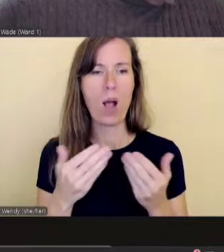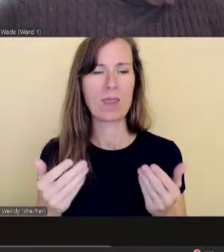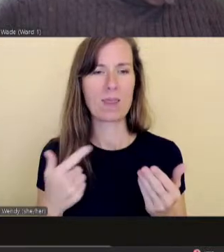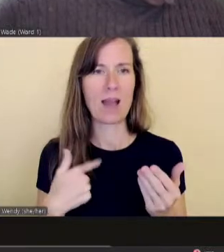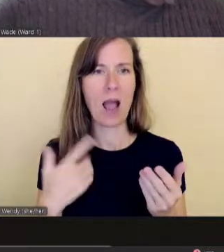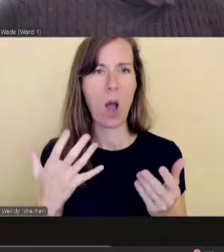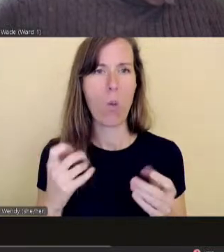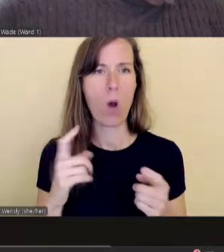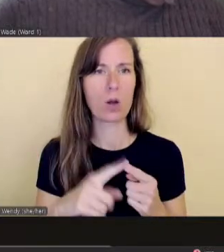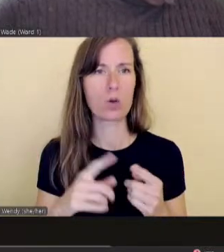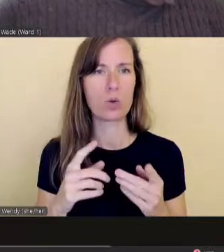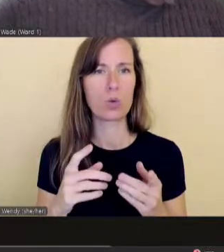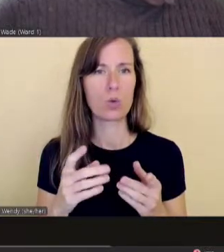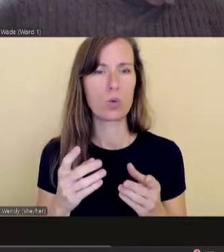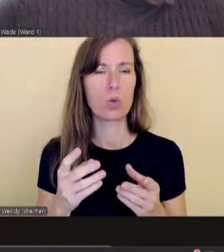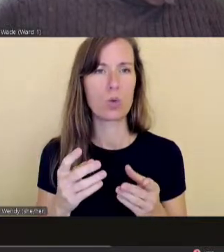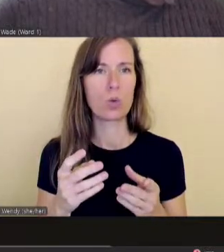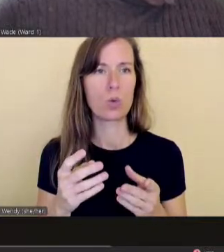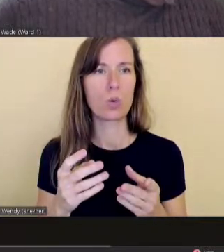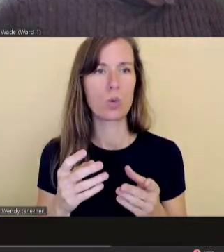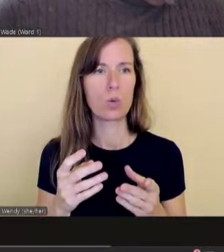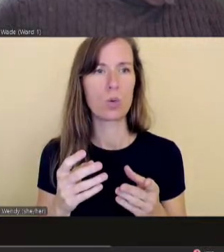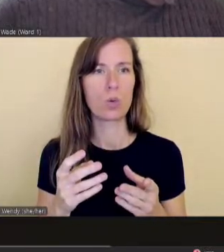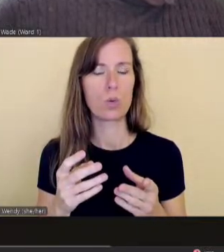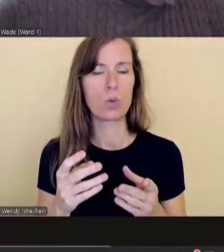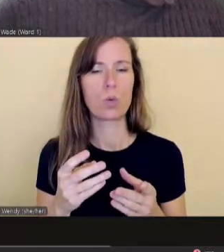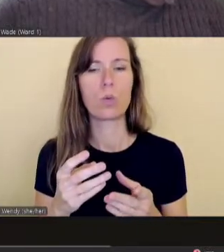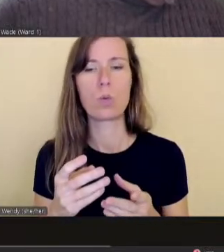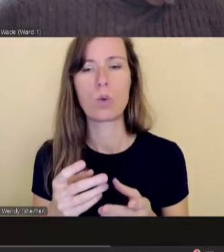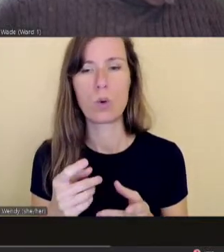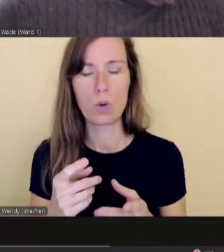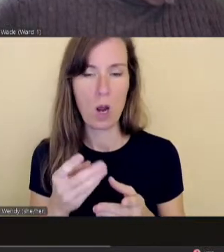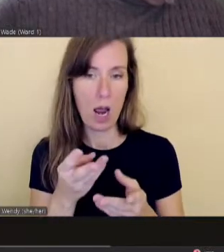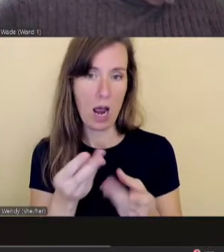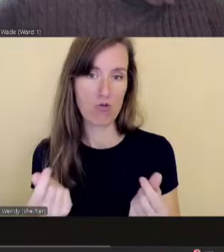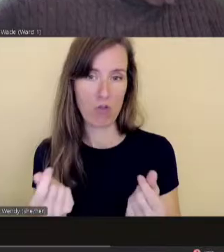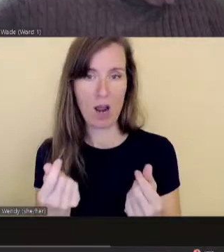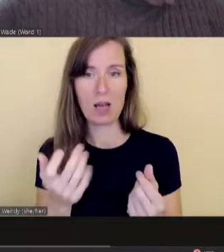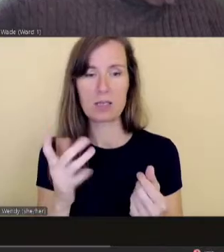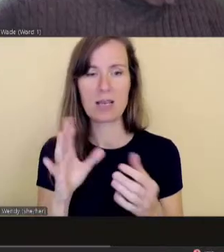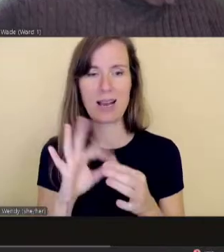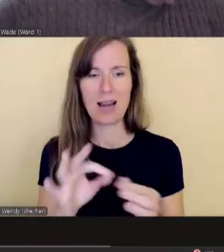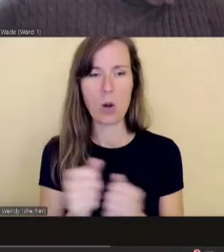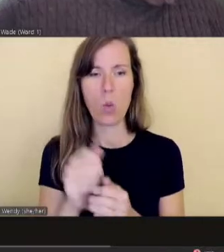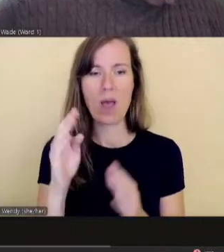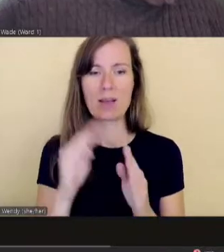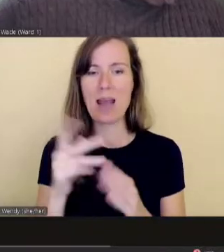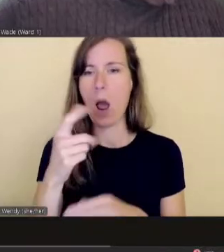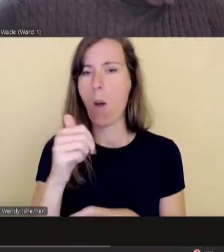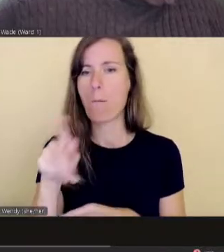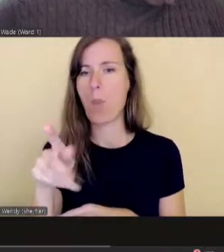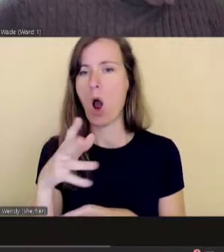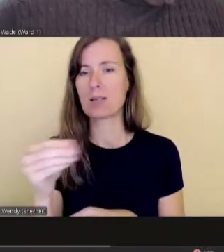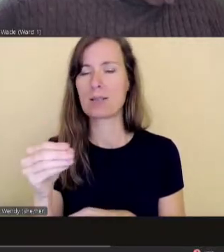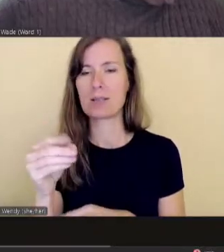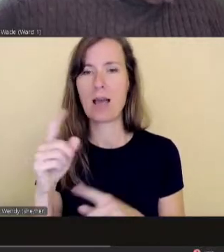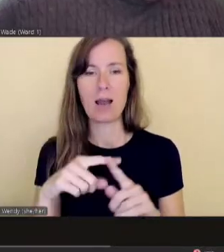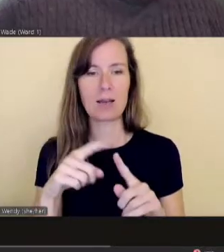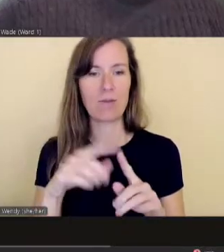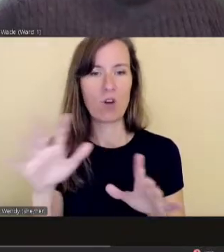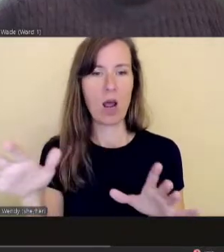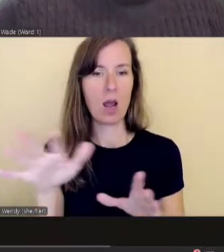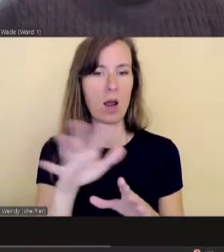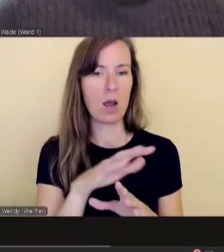address. As it relates to town parks and facilities, I would like to address some residents' concerns